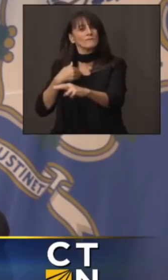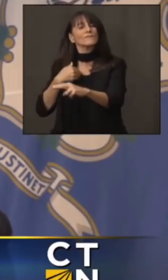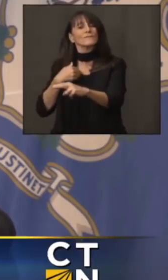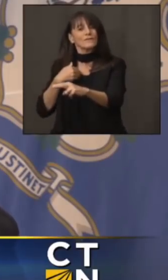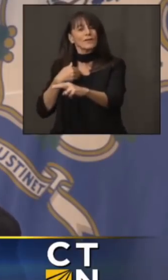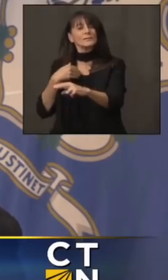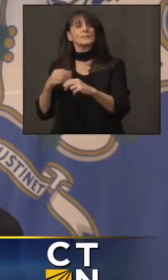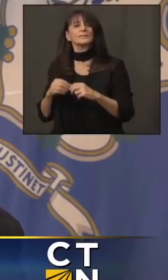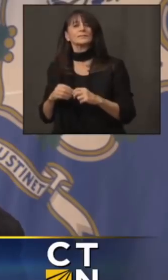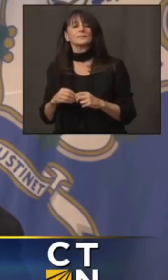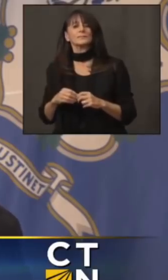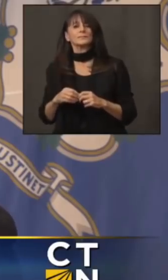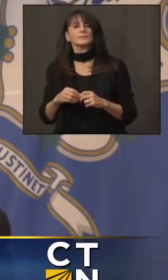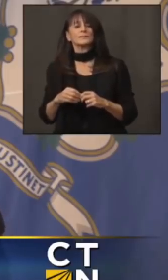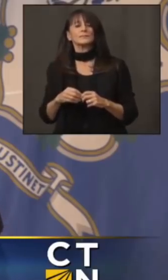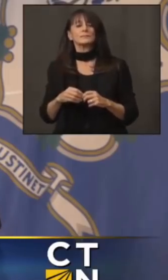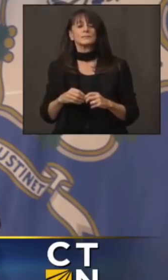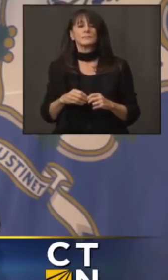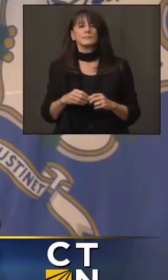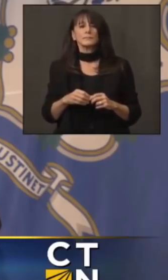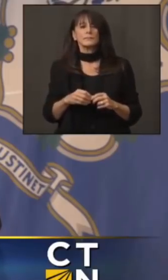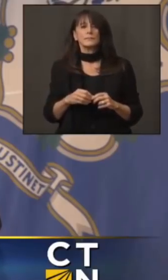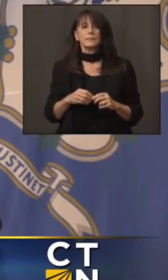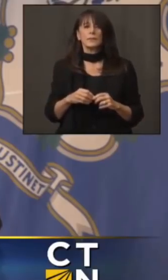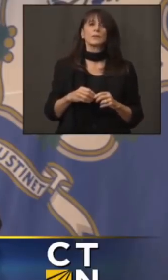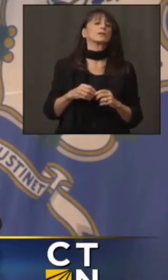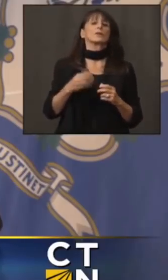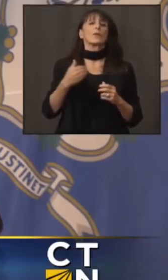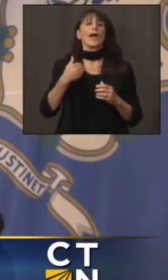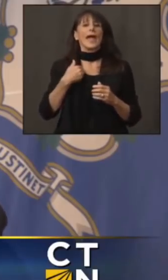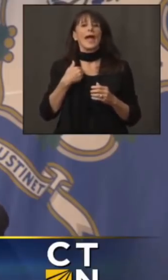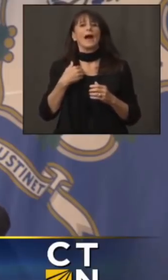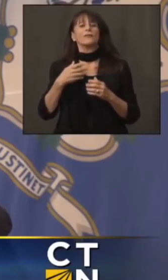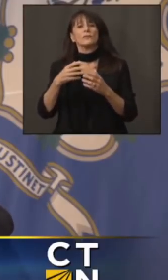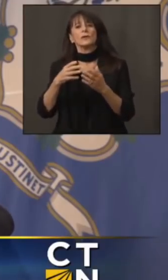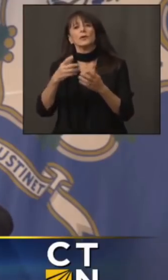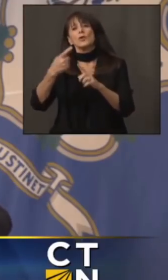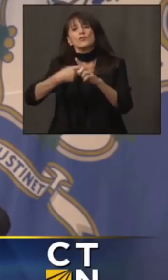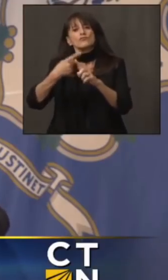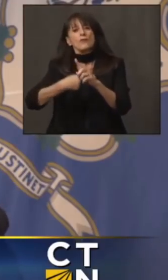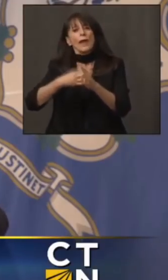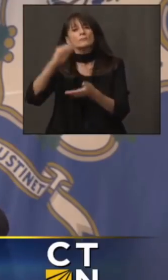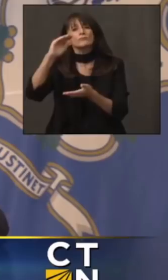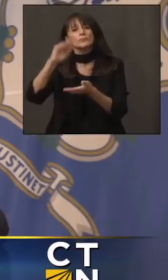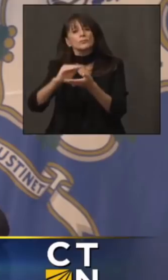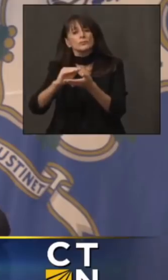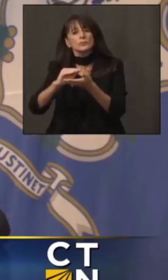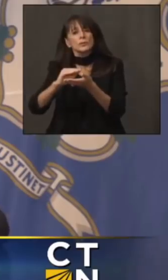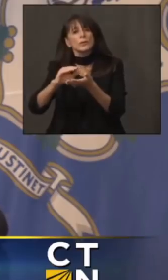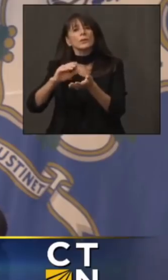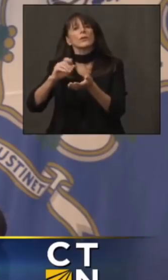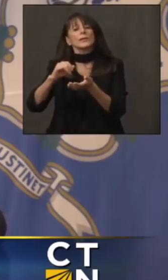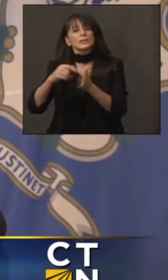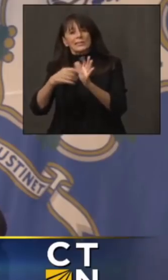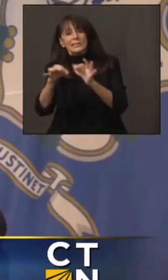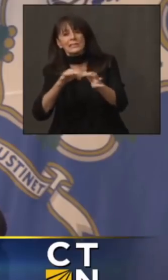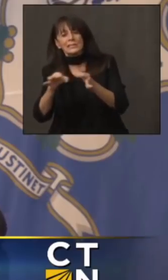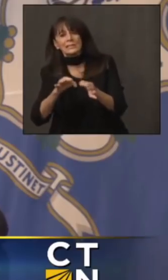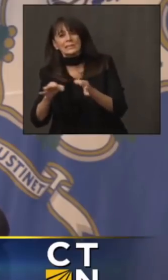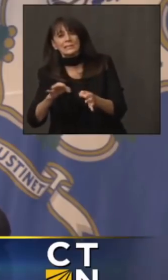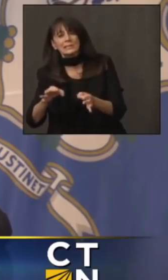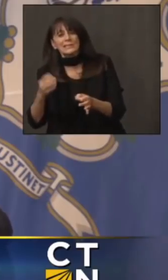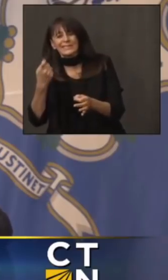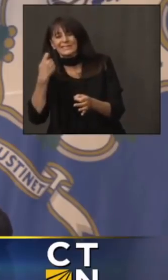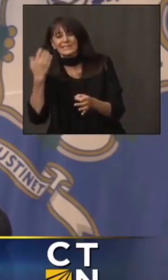as well. We've obviously got our non-eviction and rent relief plan that we rolled out over the last few days. And I'm still